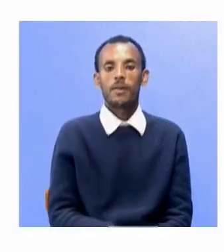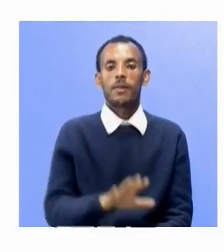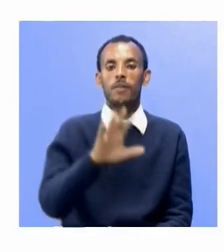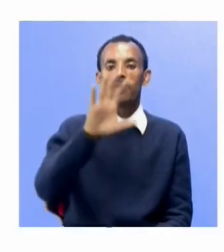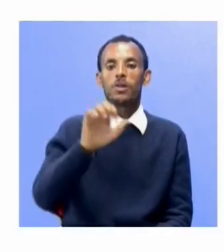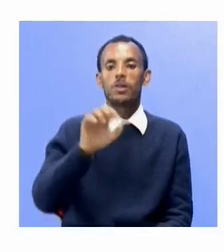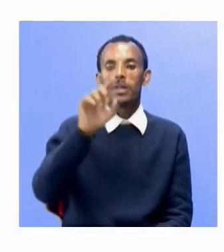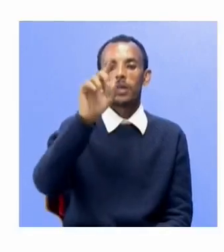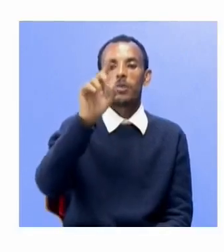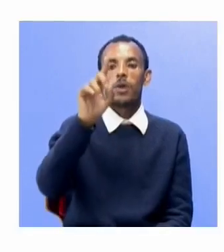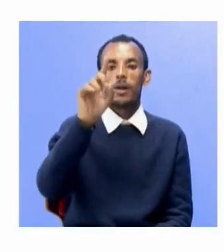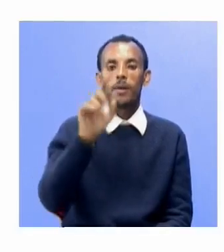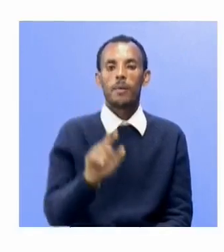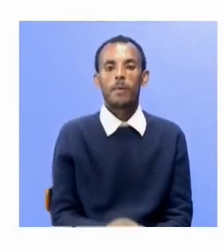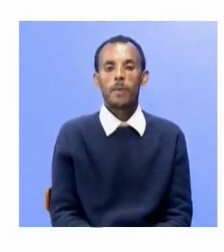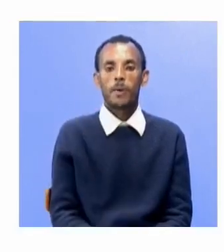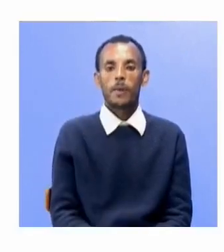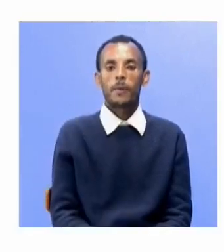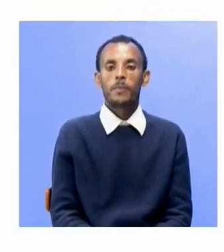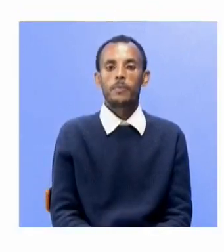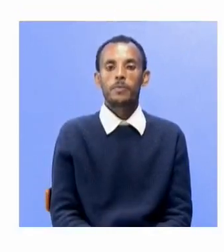41,